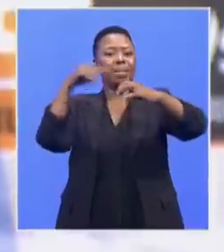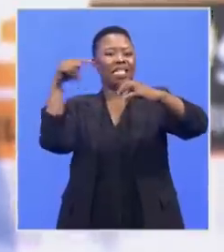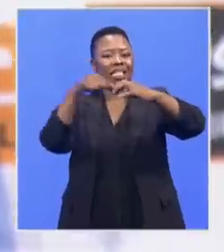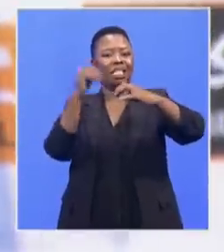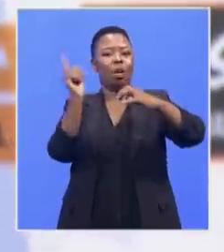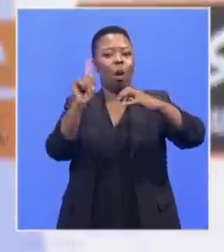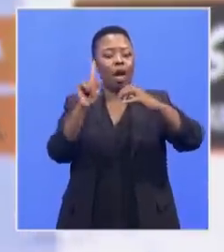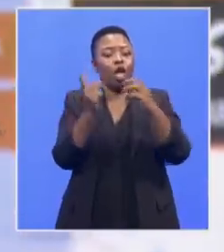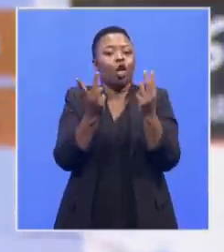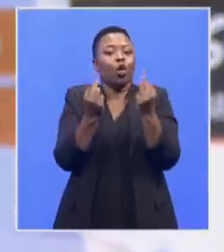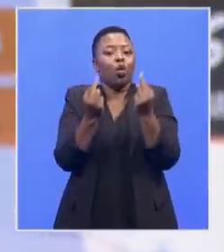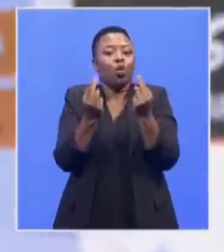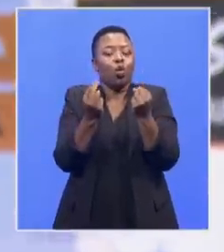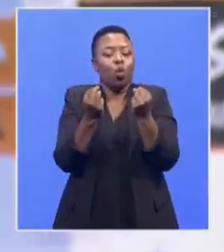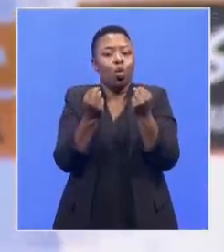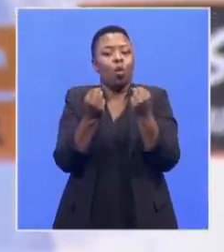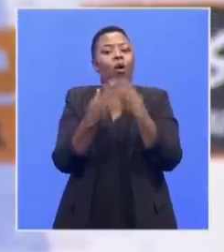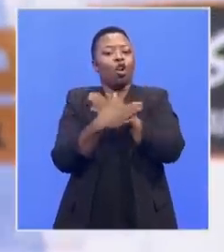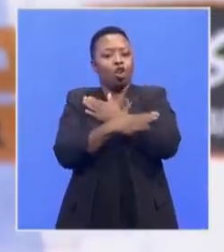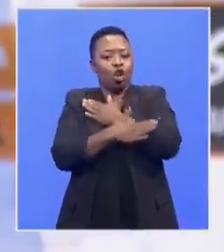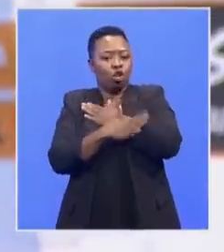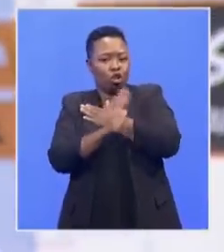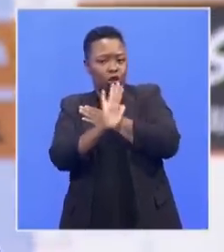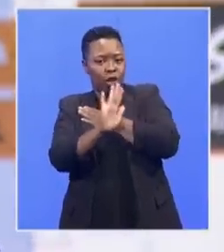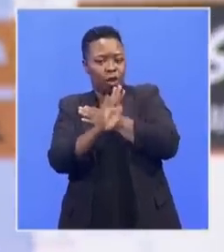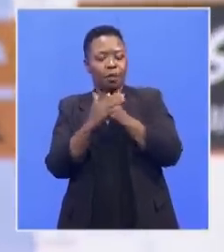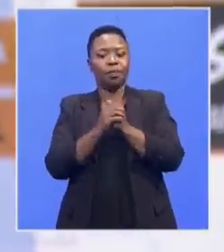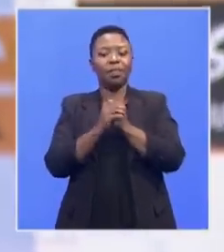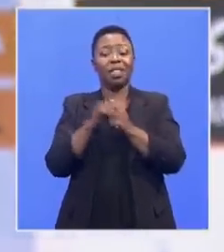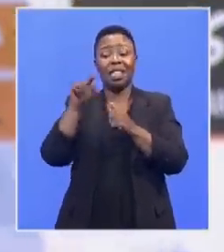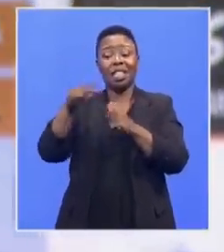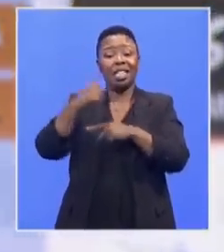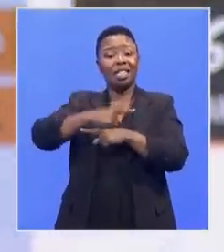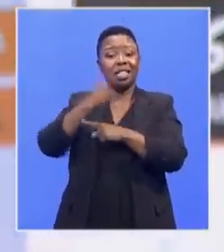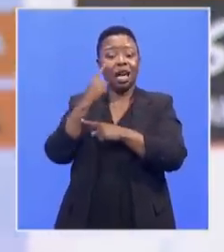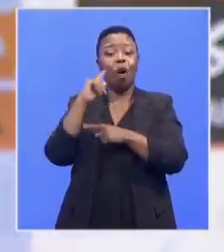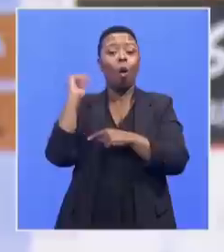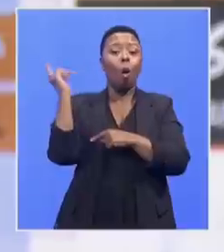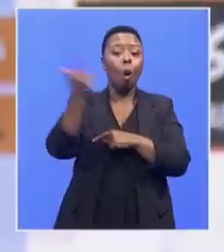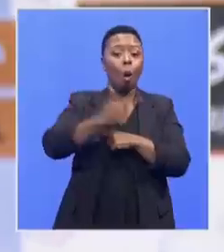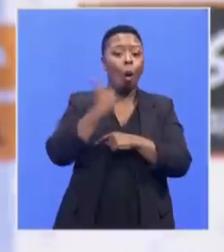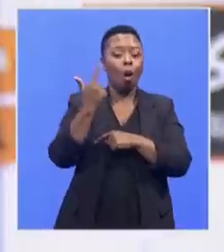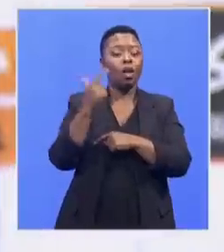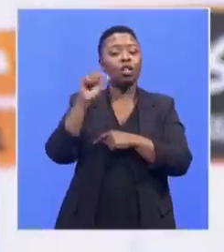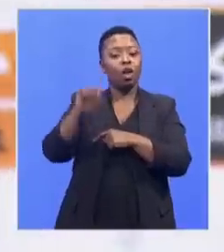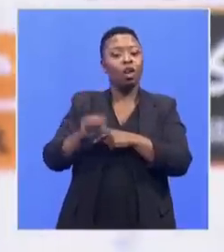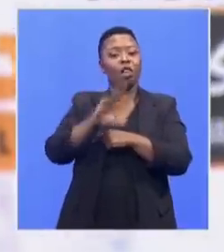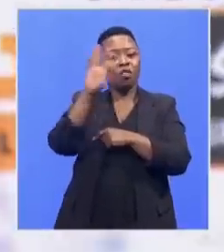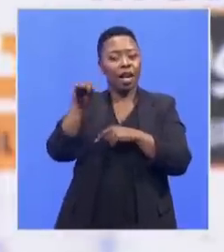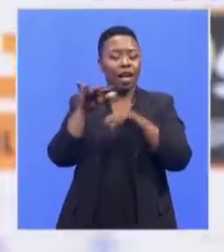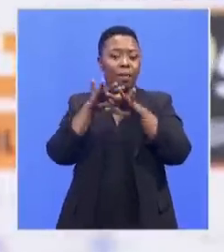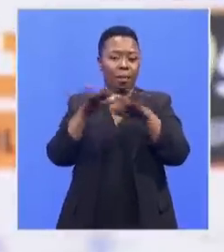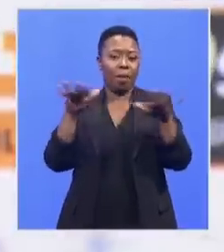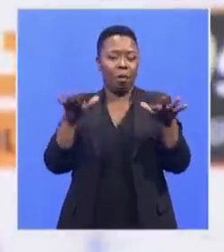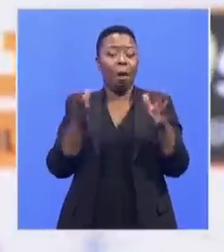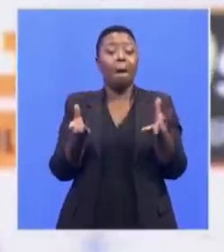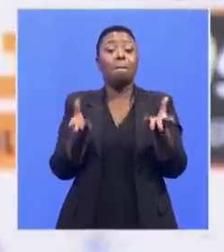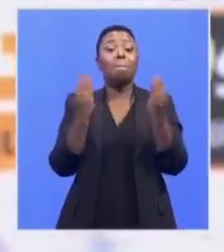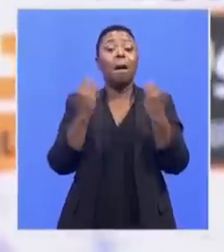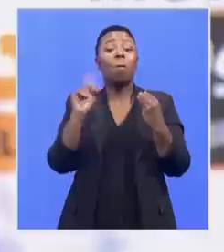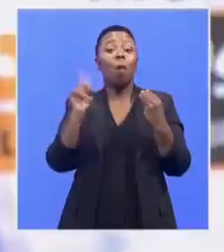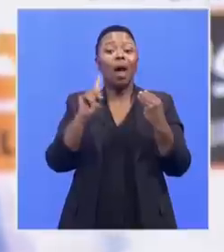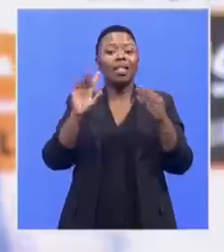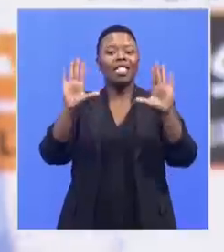day when all of us as South Africans got a birth certificate,